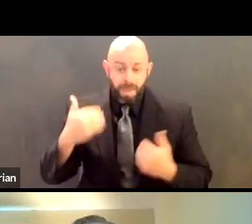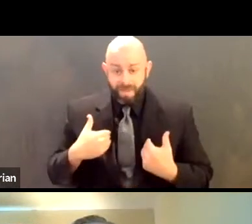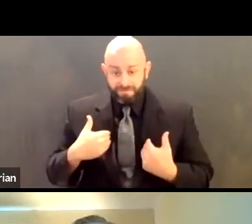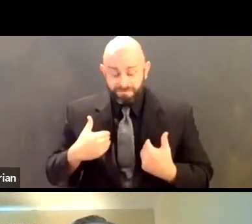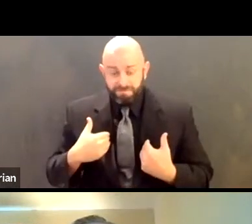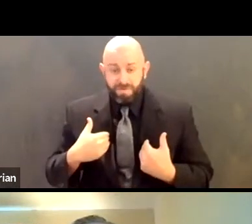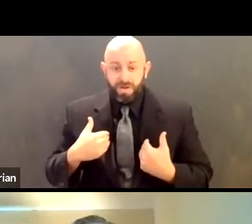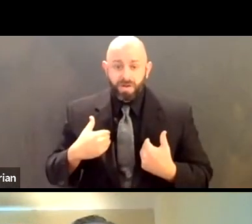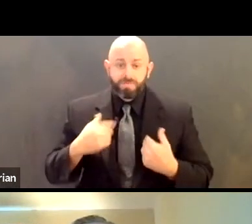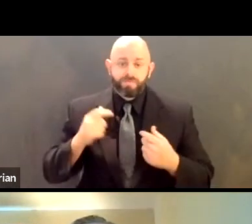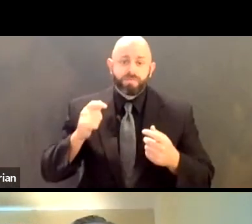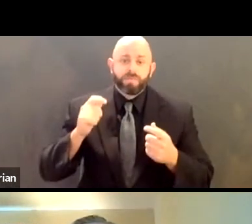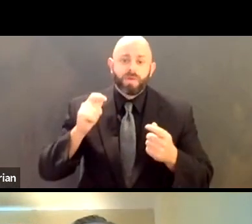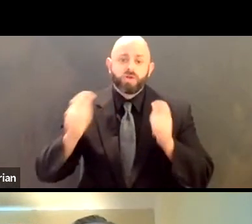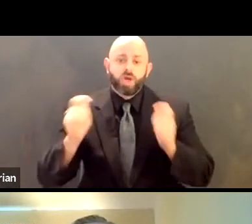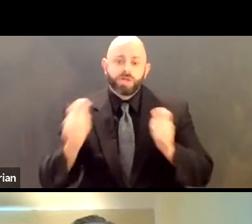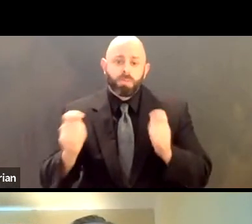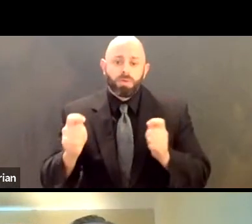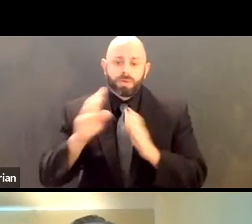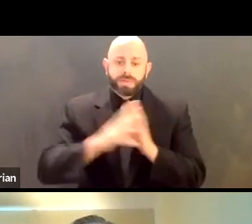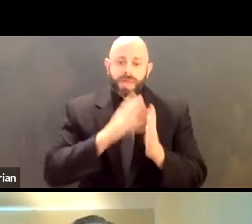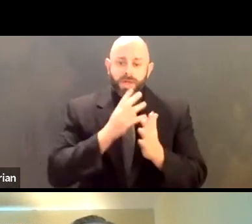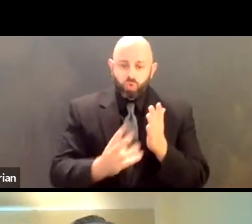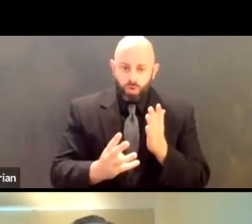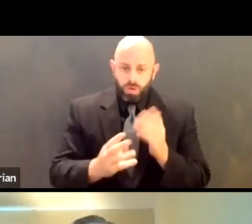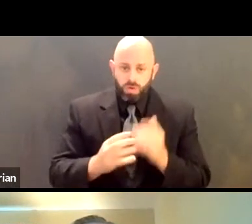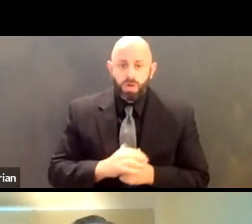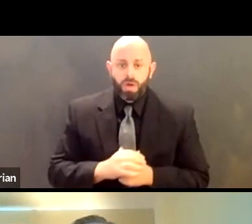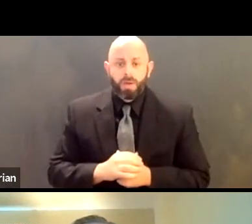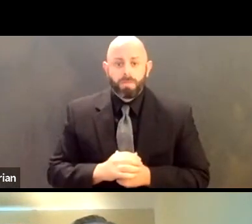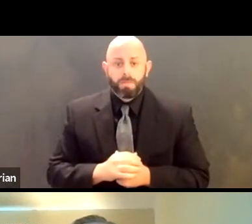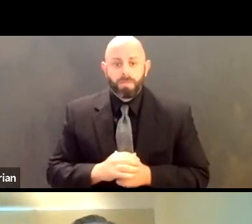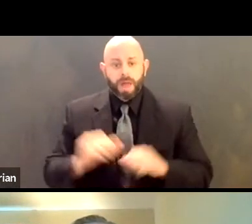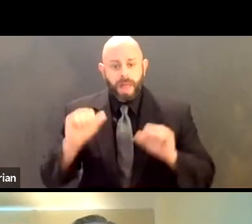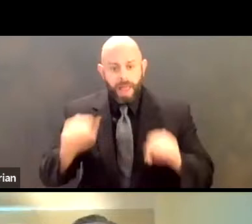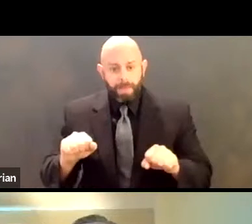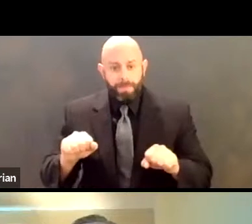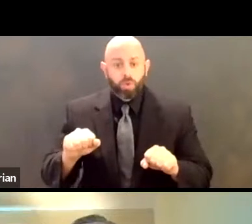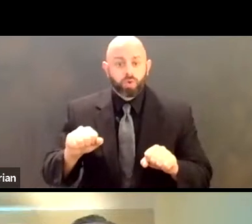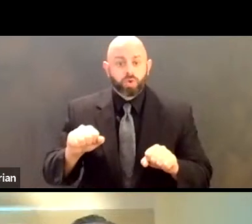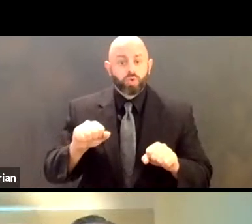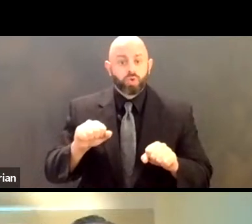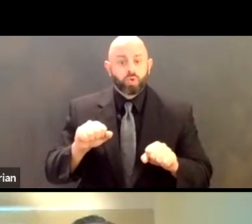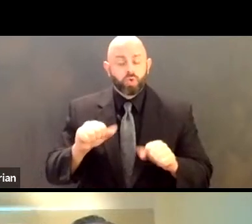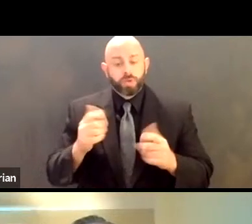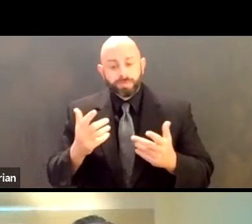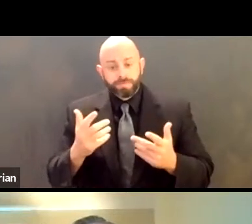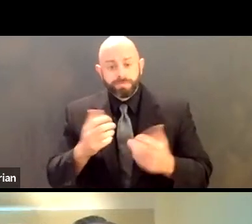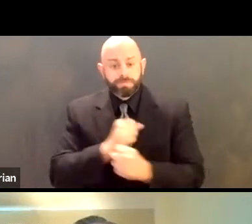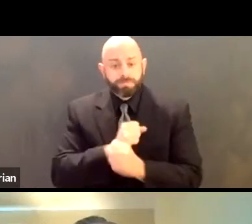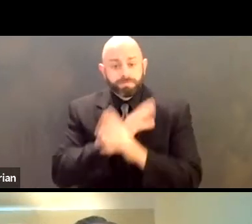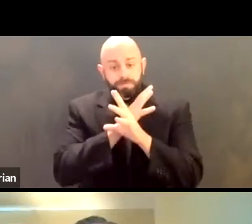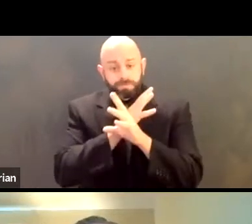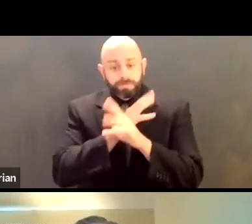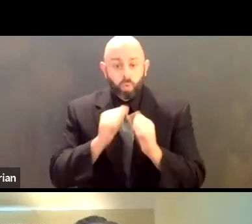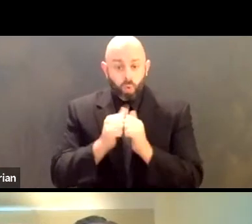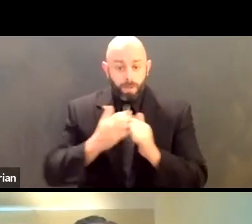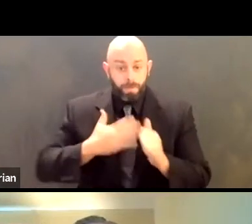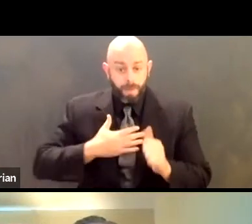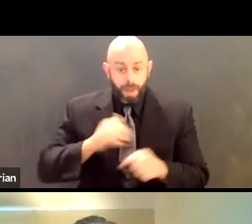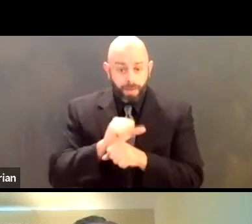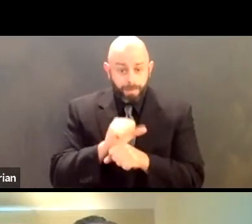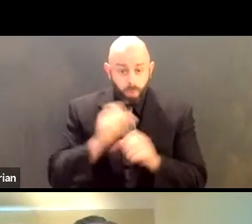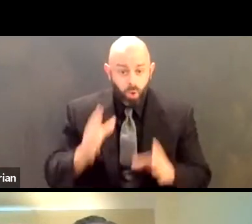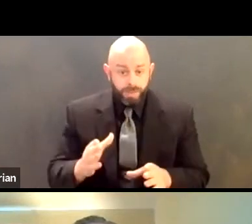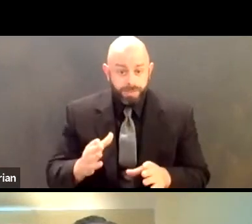an adjustable schedule and be able to video conference with my employees, because it